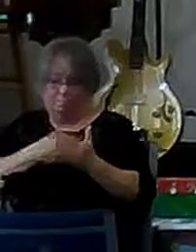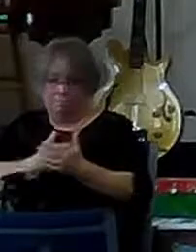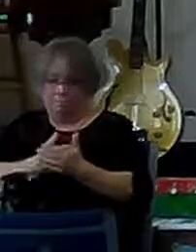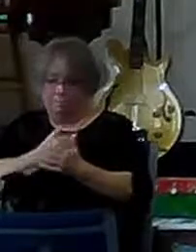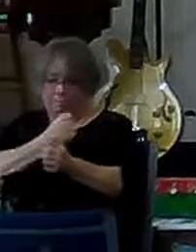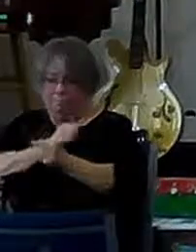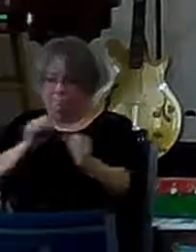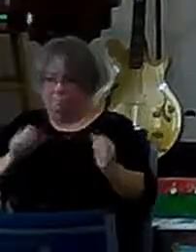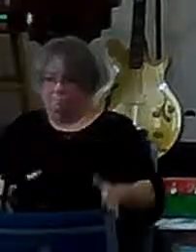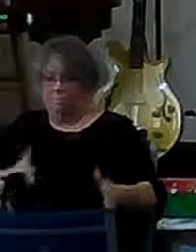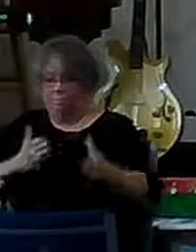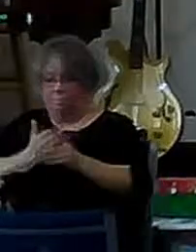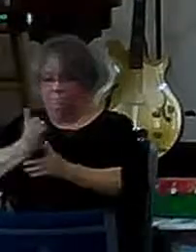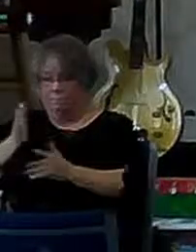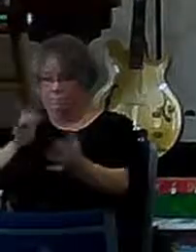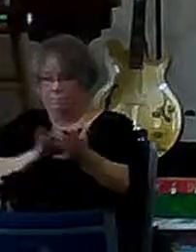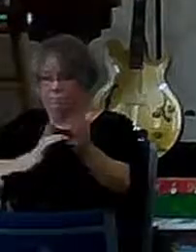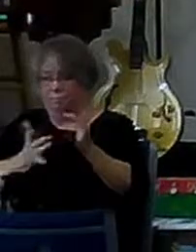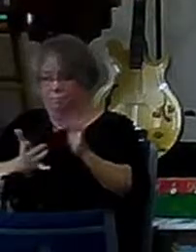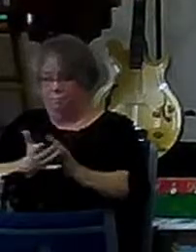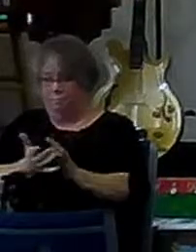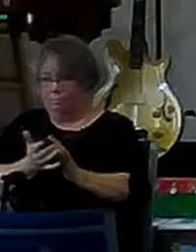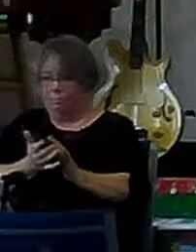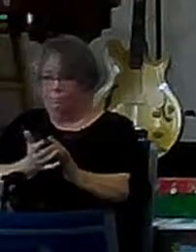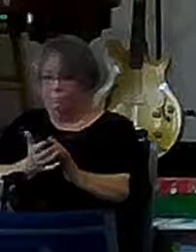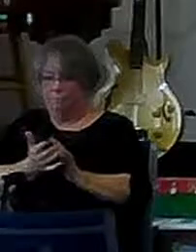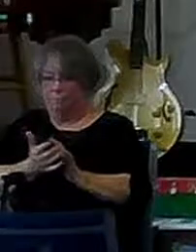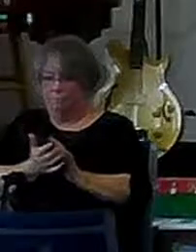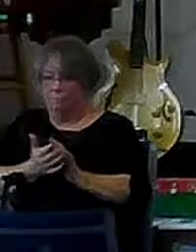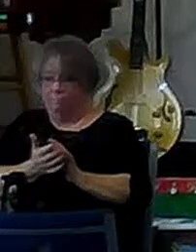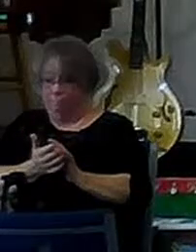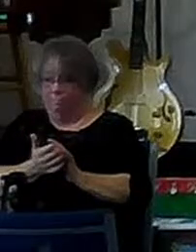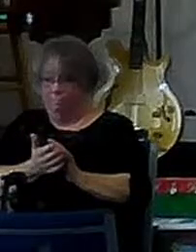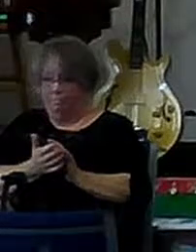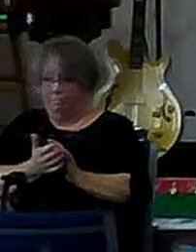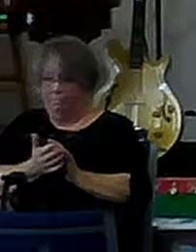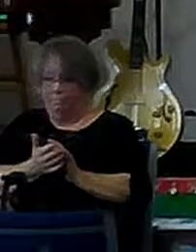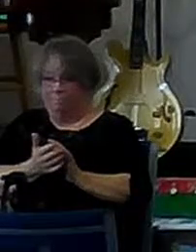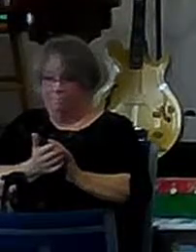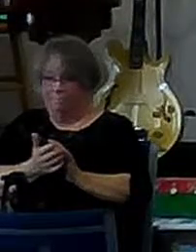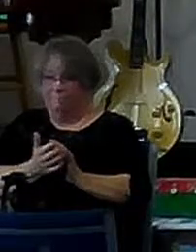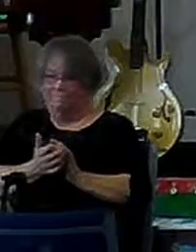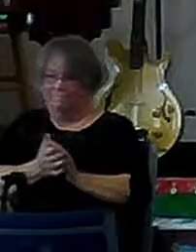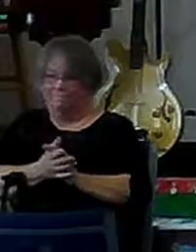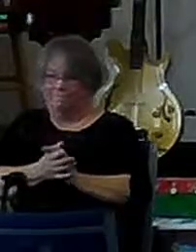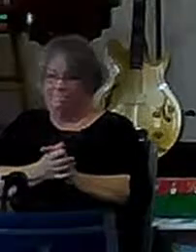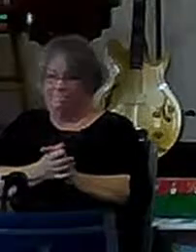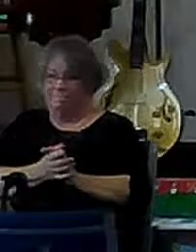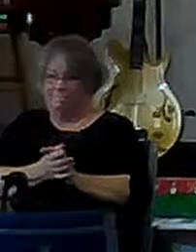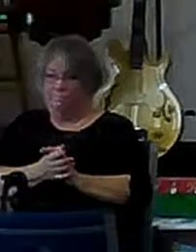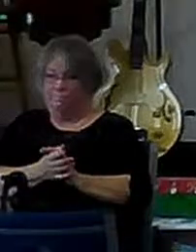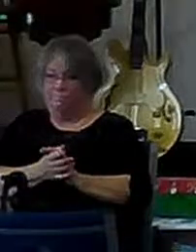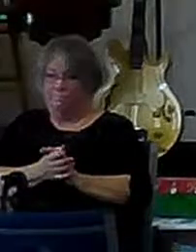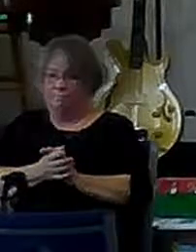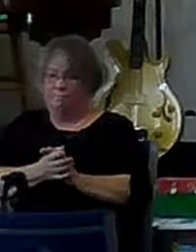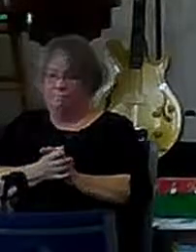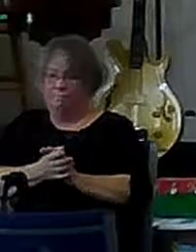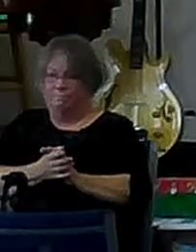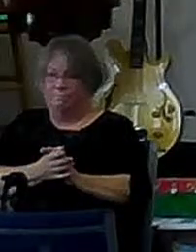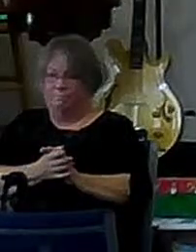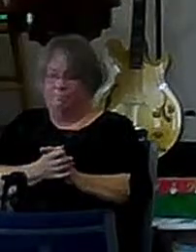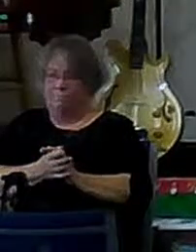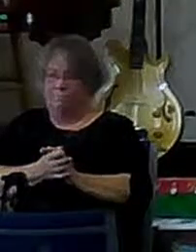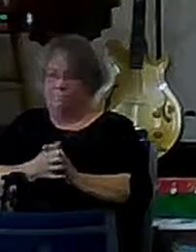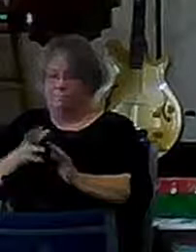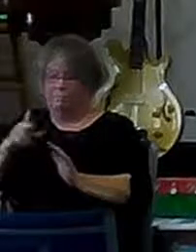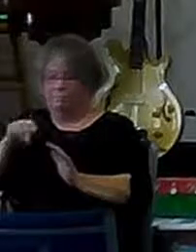And his kinsmen, according to the flesh, who he cares deeply for, who he loves, they are outside of Christ.